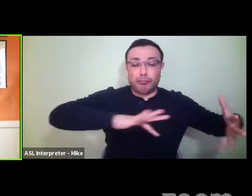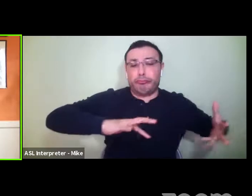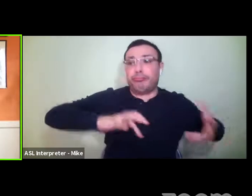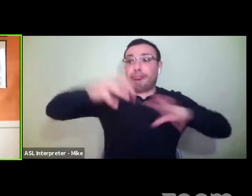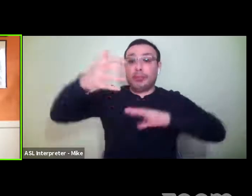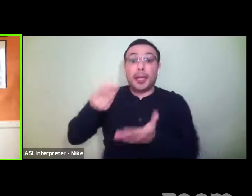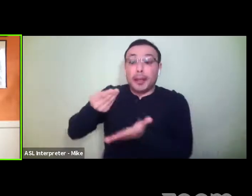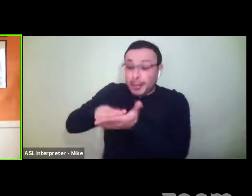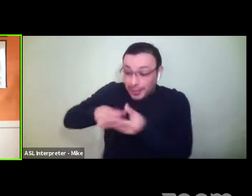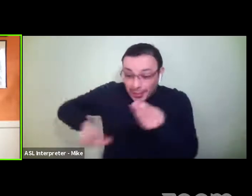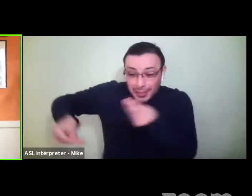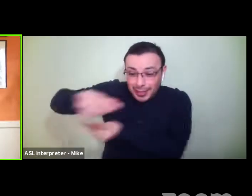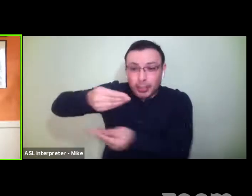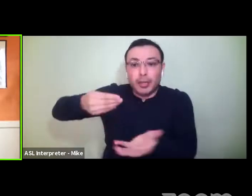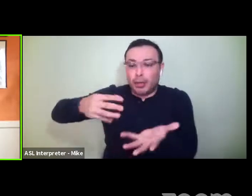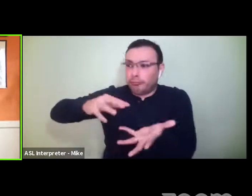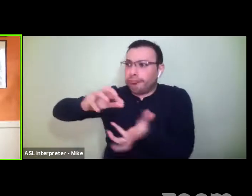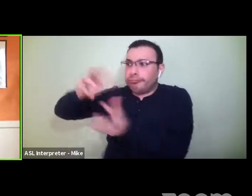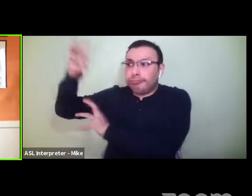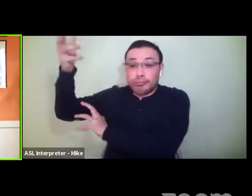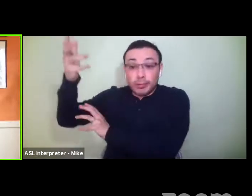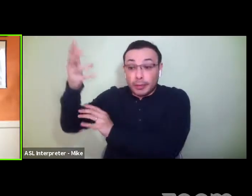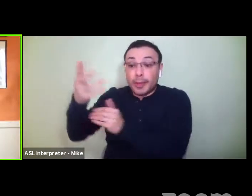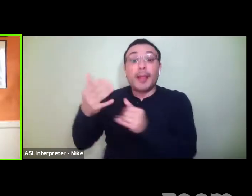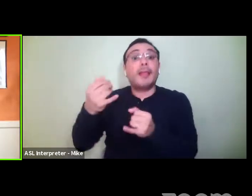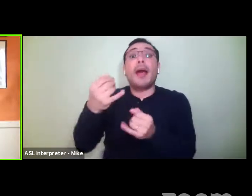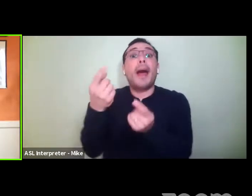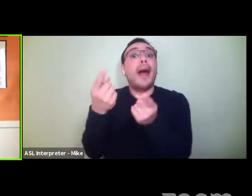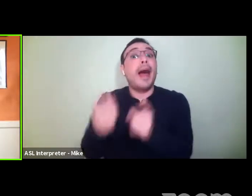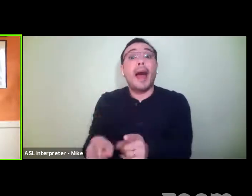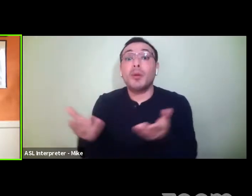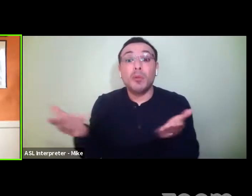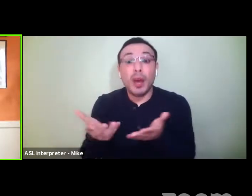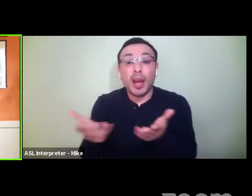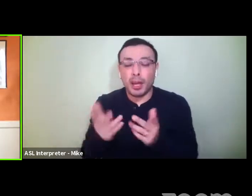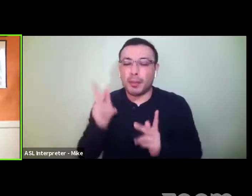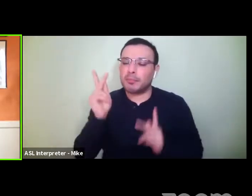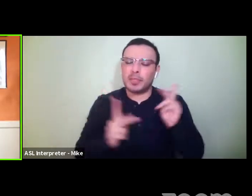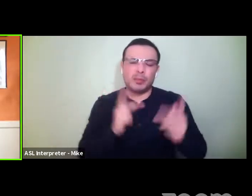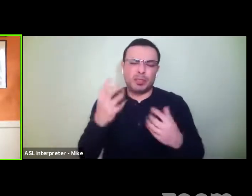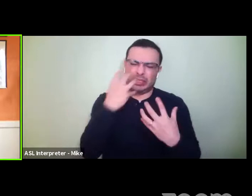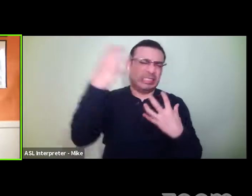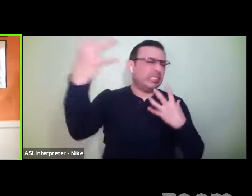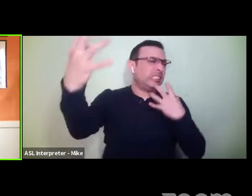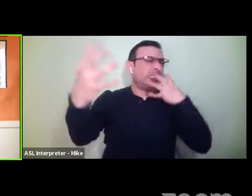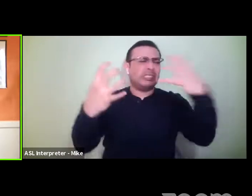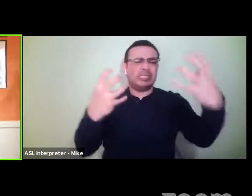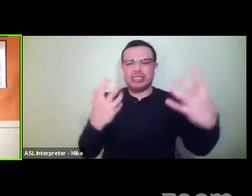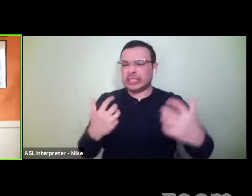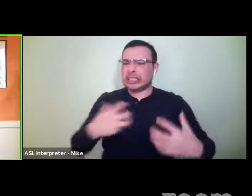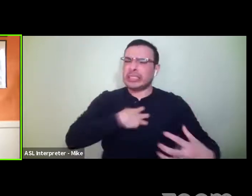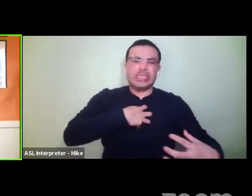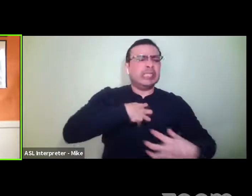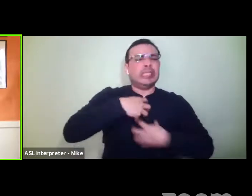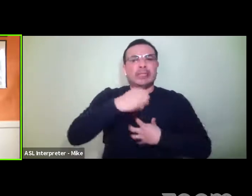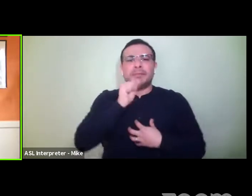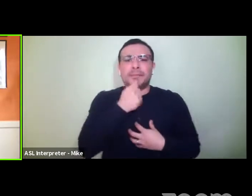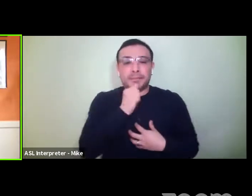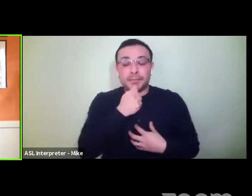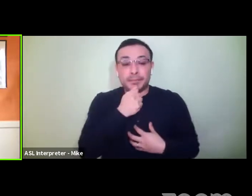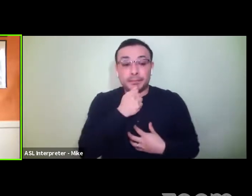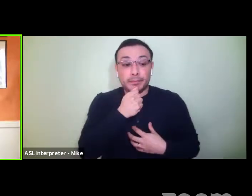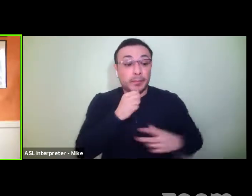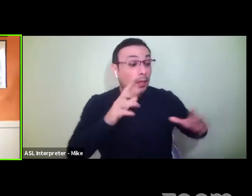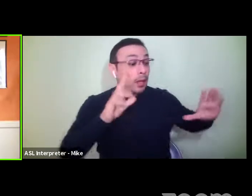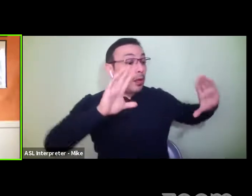widespread suffering and despair. And as always, those of us who are the most vulnerable will suffer the most and